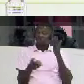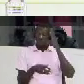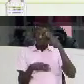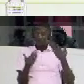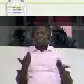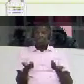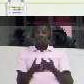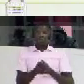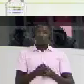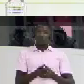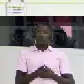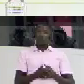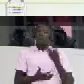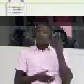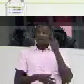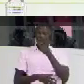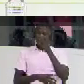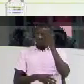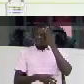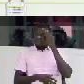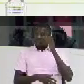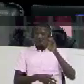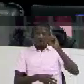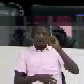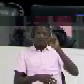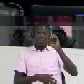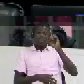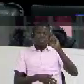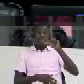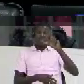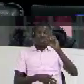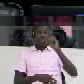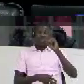And how did you know him? naka nga ko xamee. xam